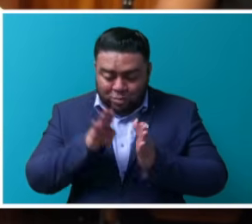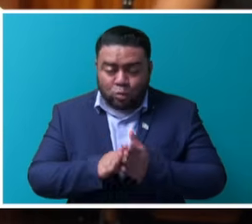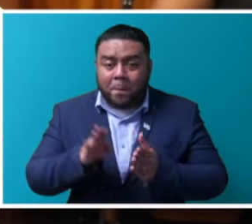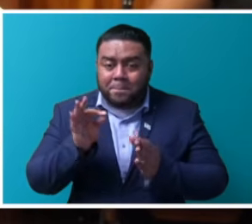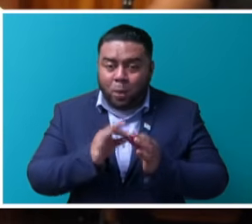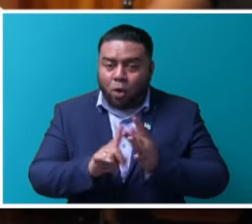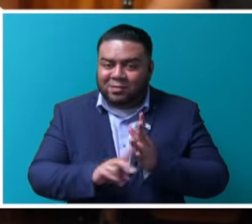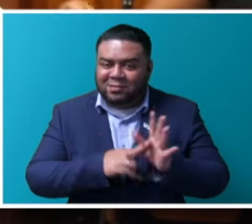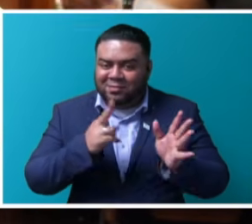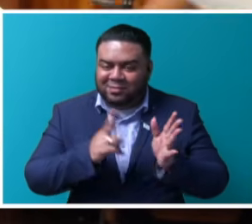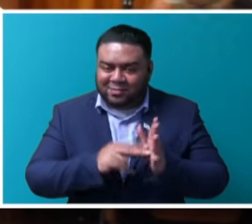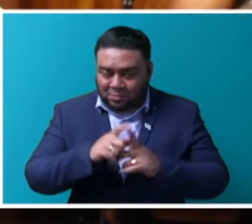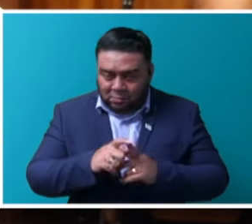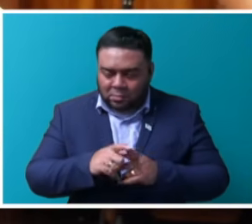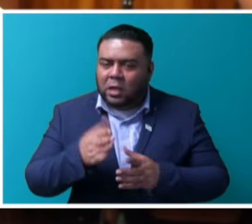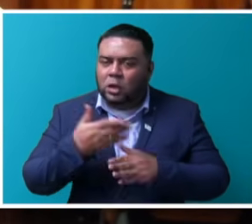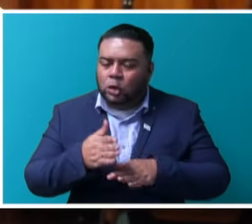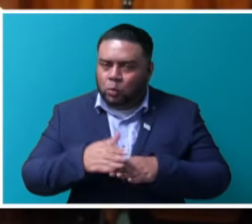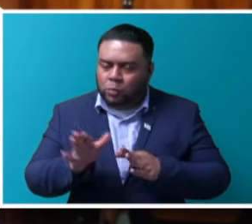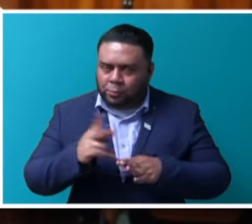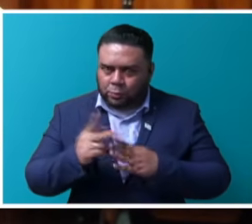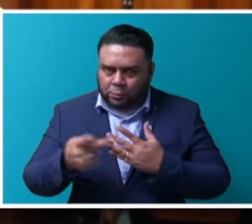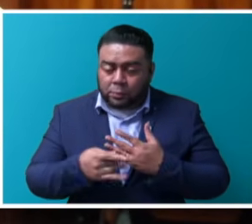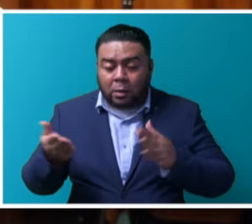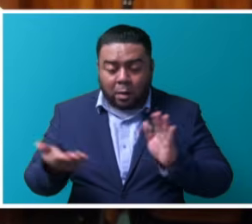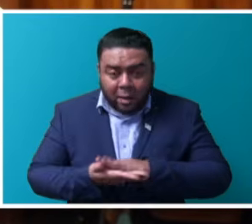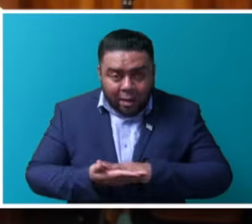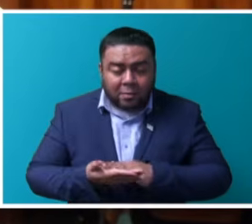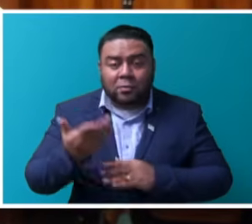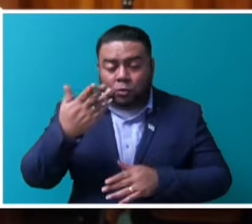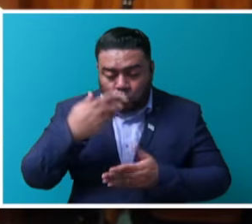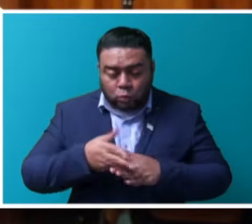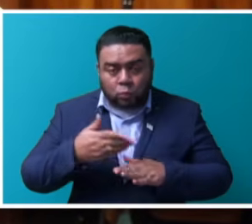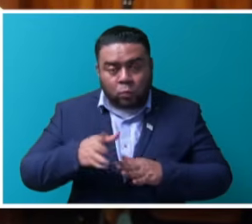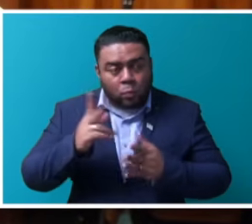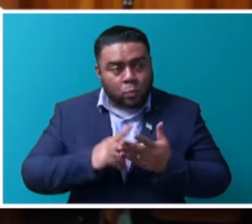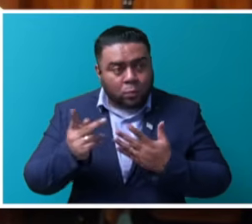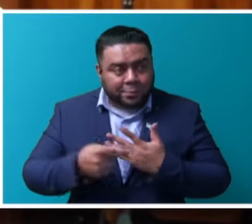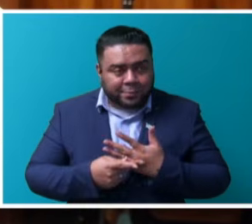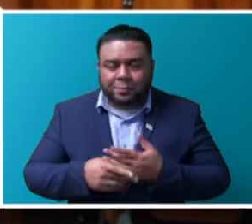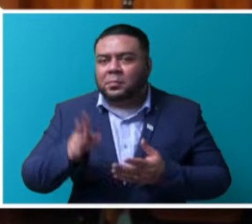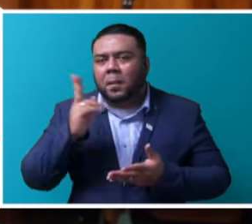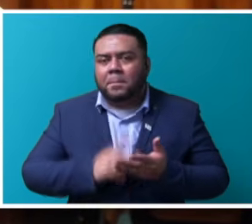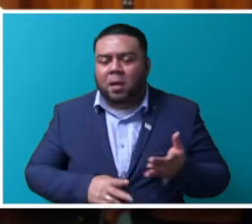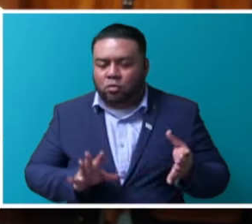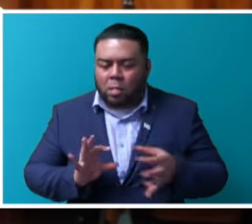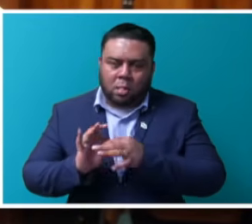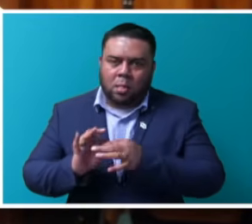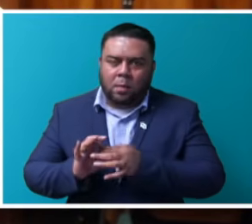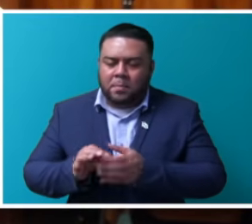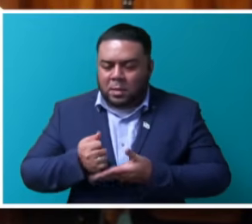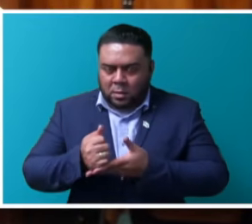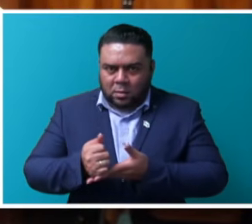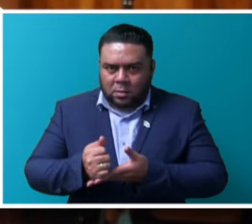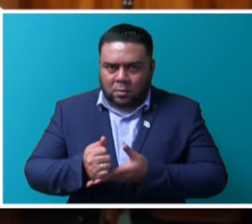of contribution scheme will be introduced. Under this new scheme, we will allow students to apply for partial tuition assistance